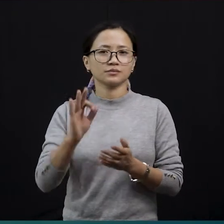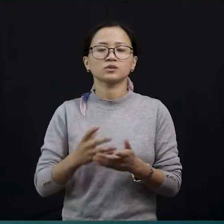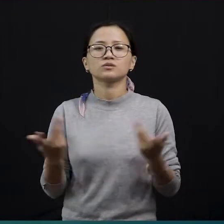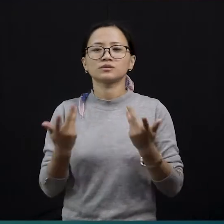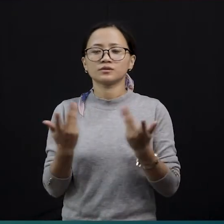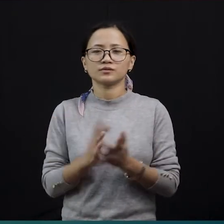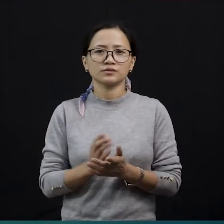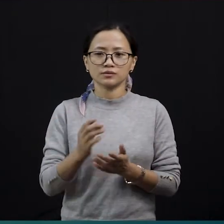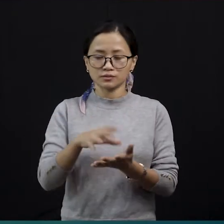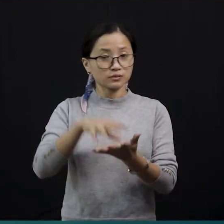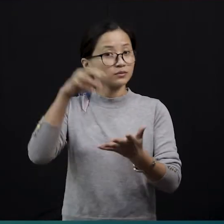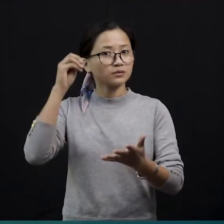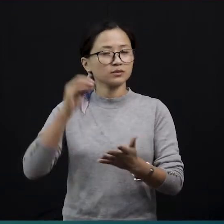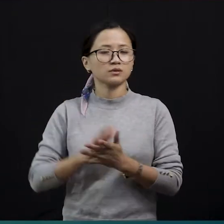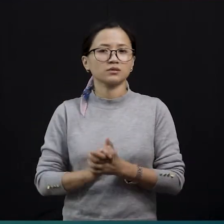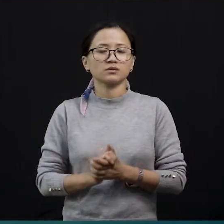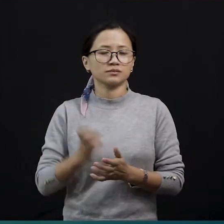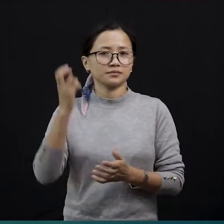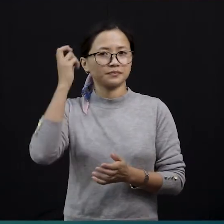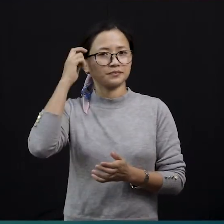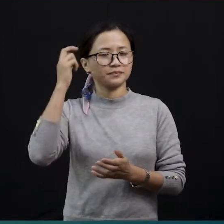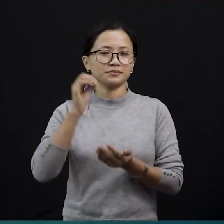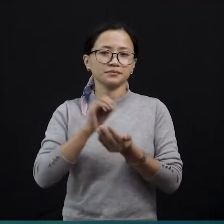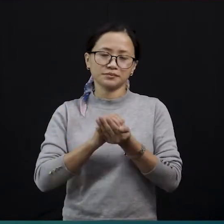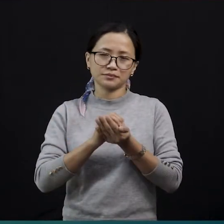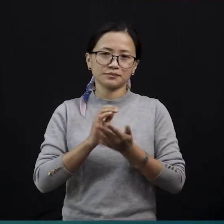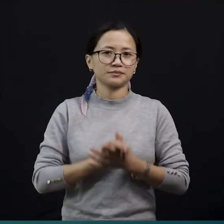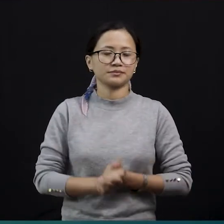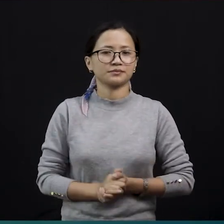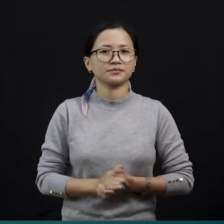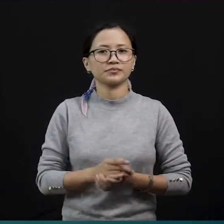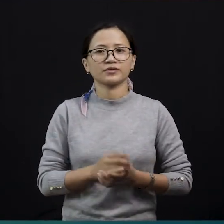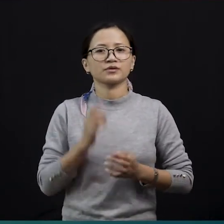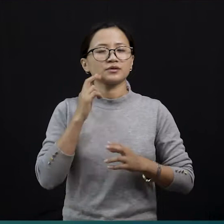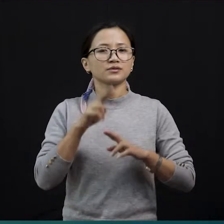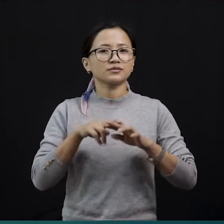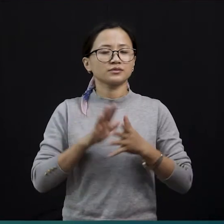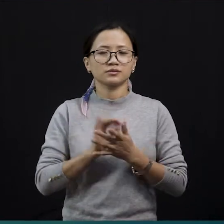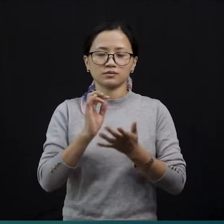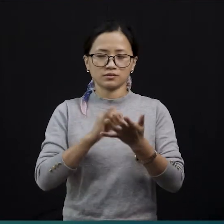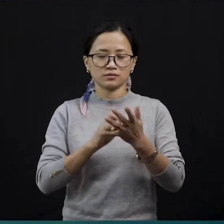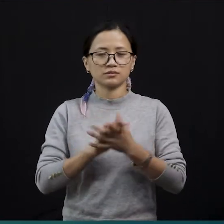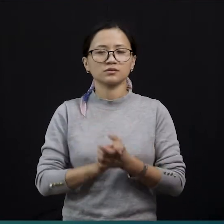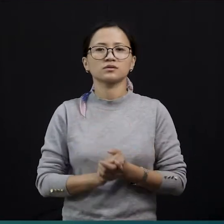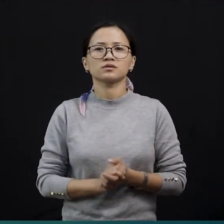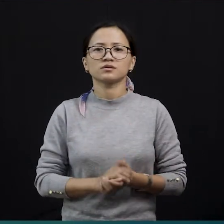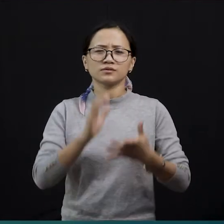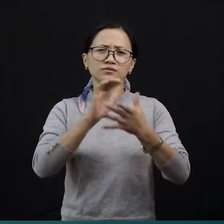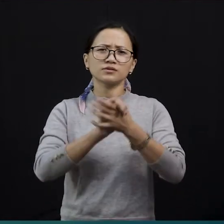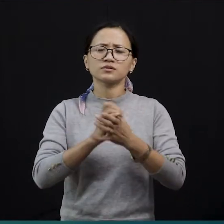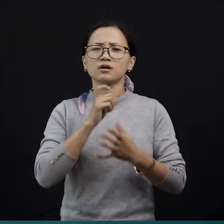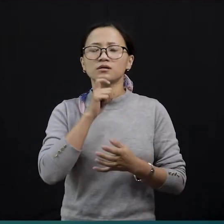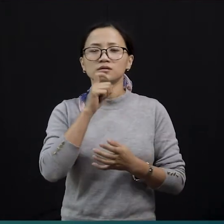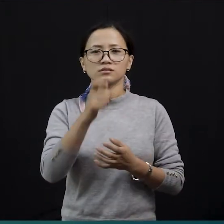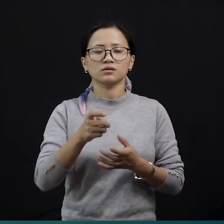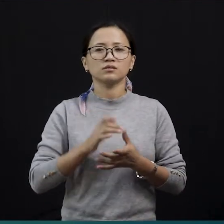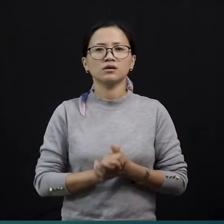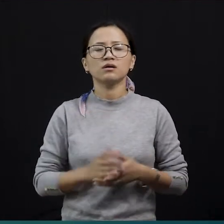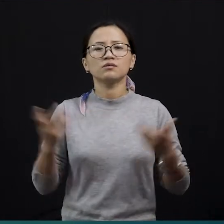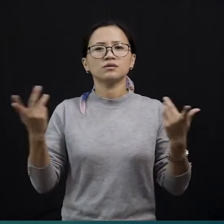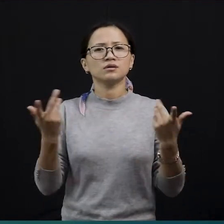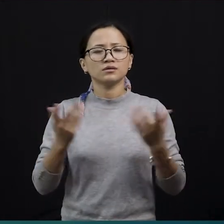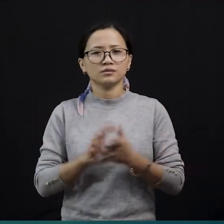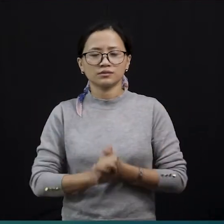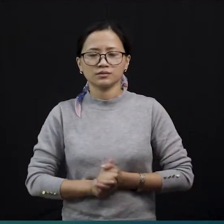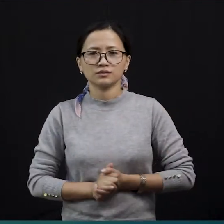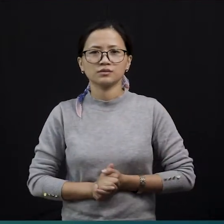have learned, it will be in your mind, right? And if in case some of your friends, when they ask you